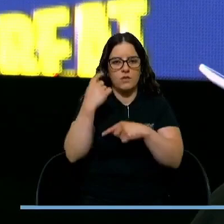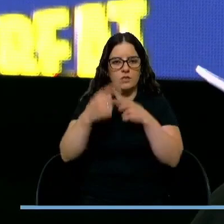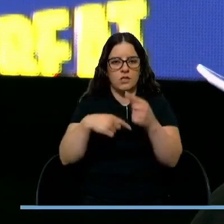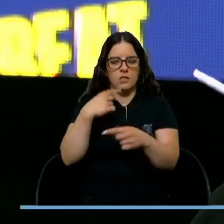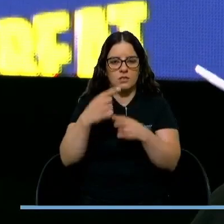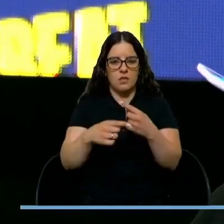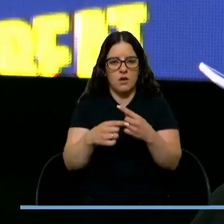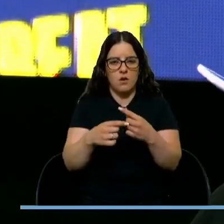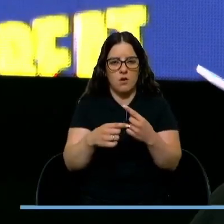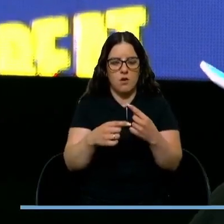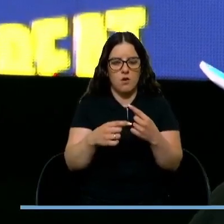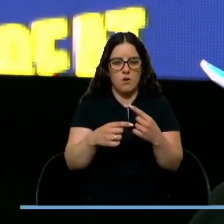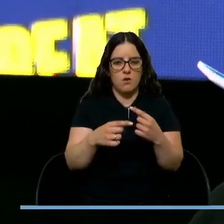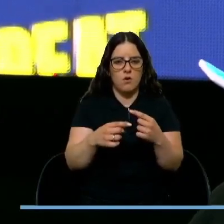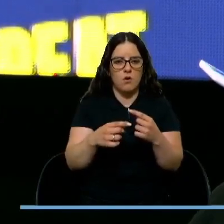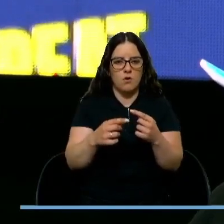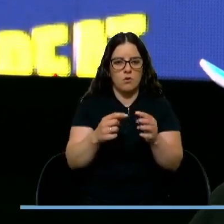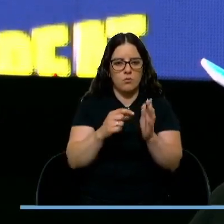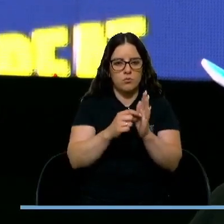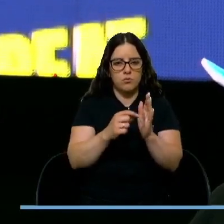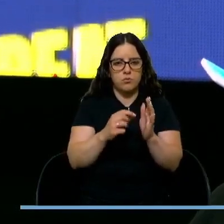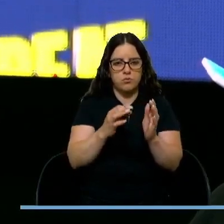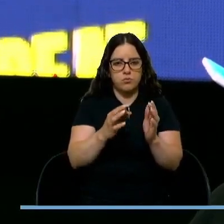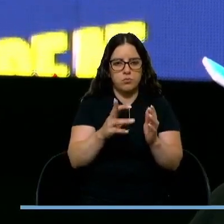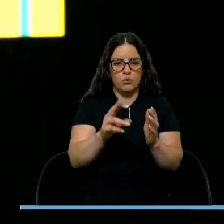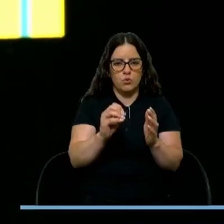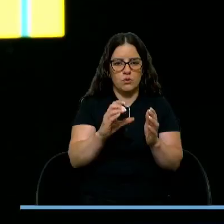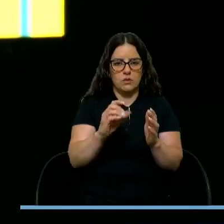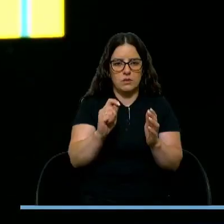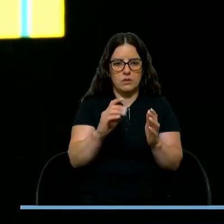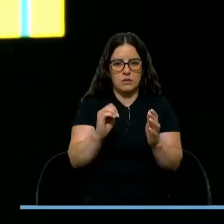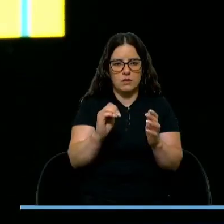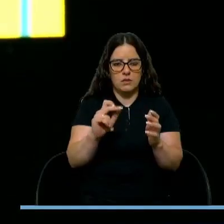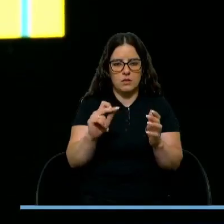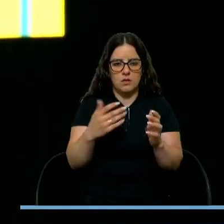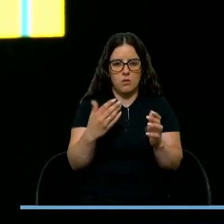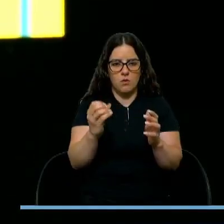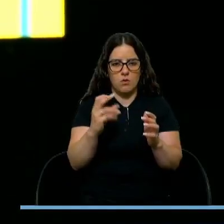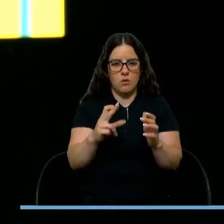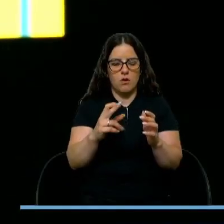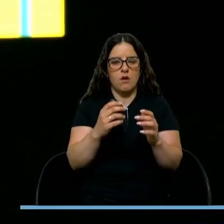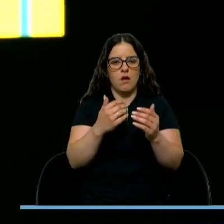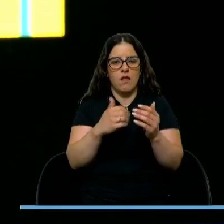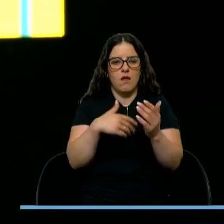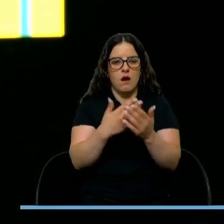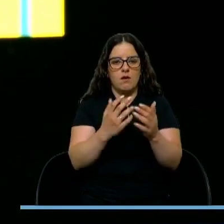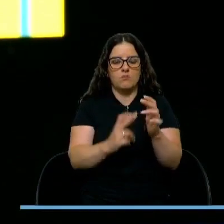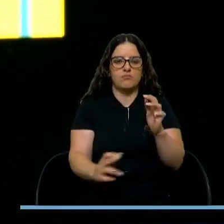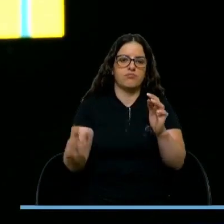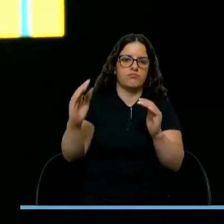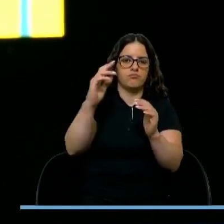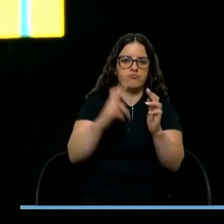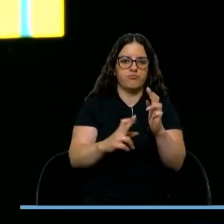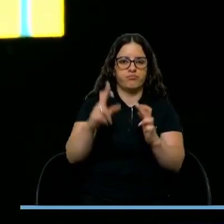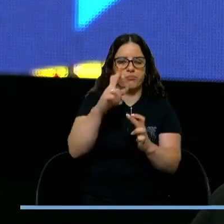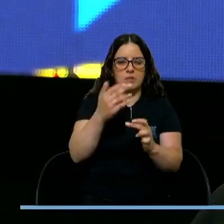new generation of processors for fixed mobile